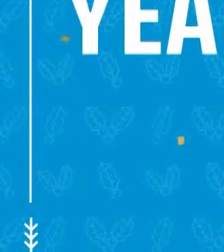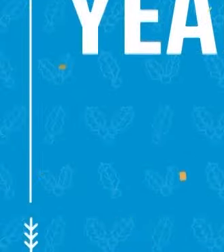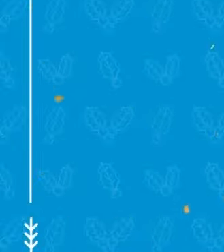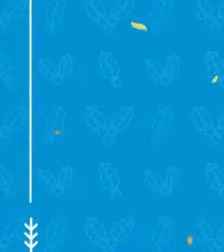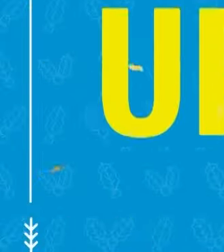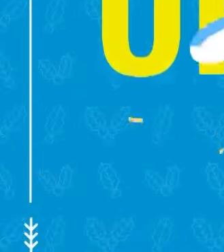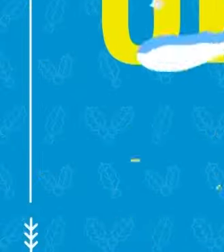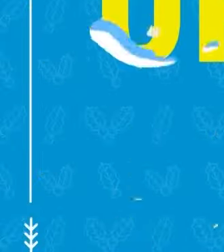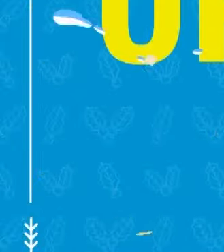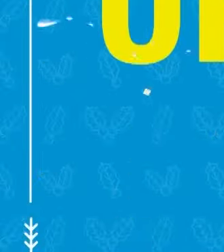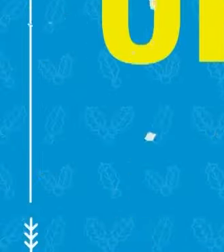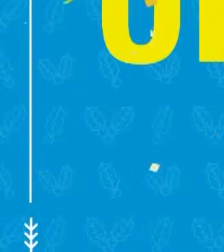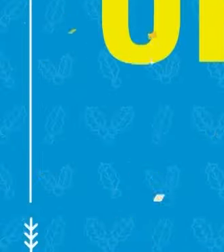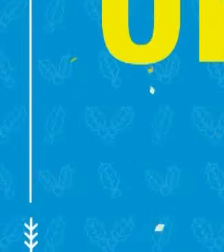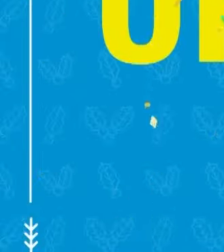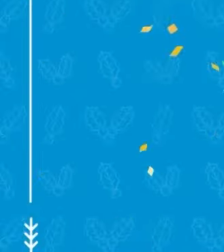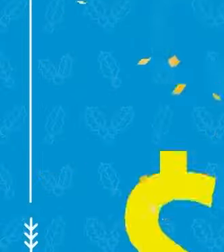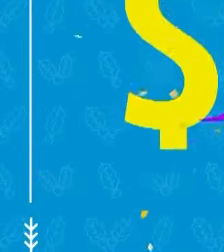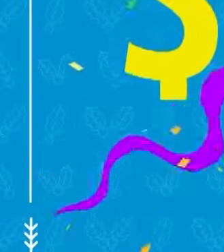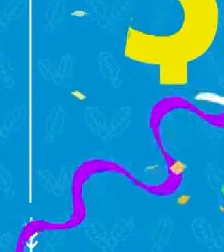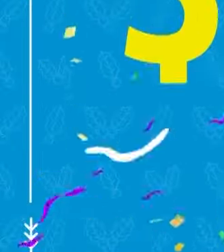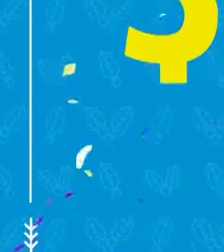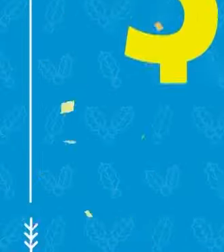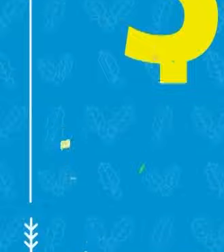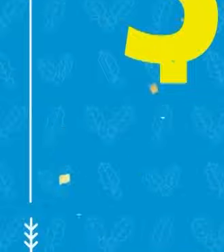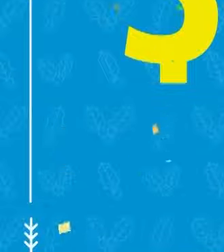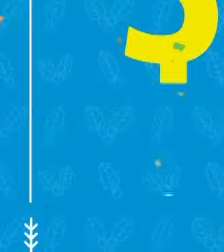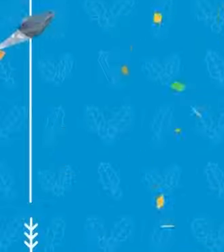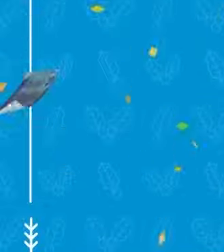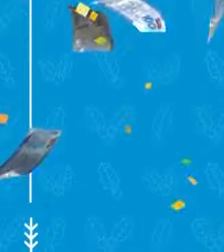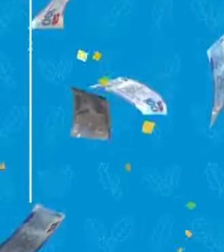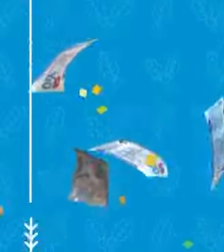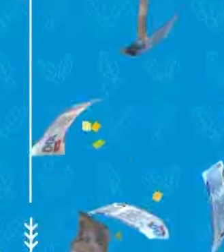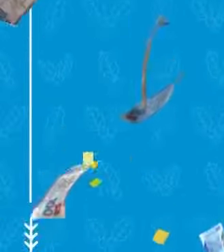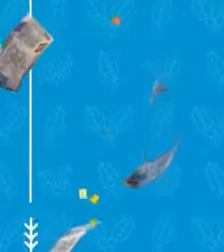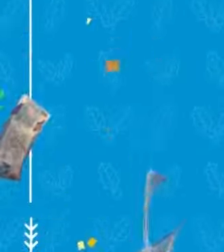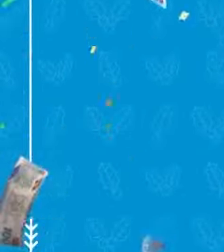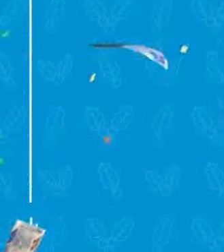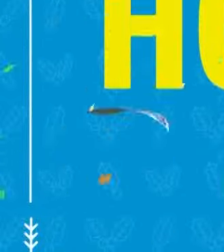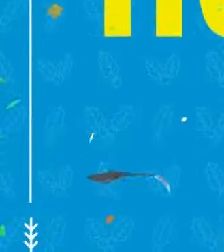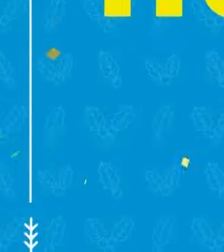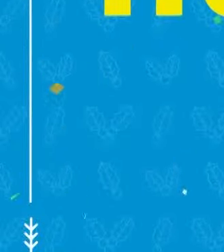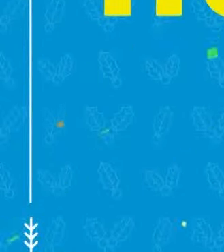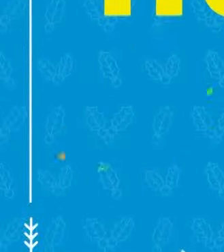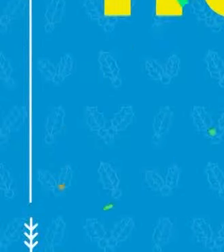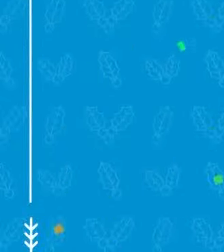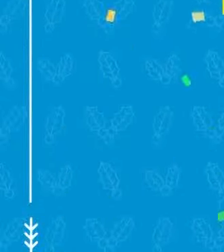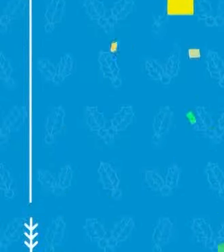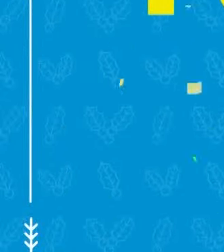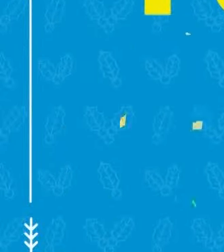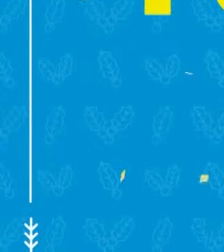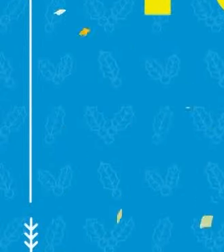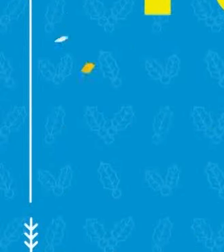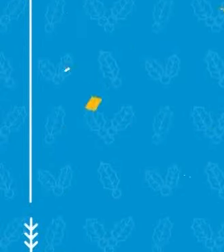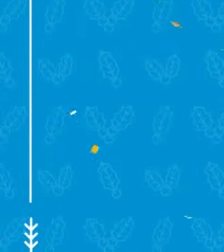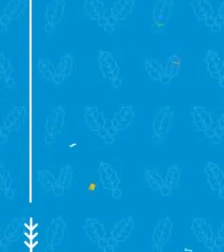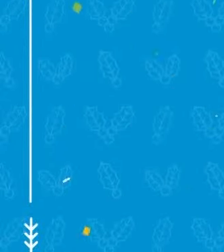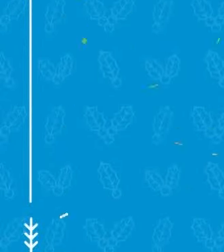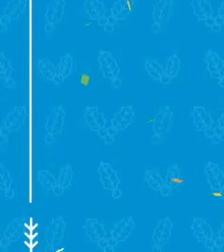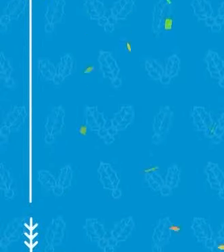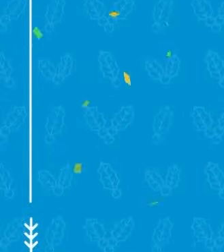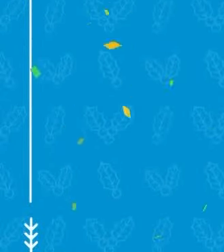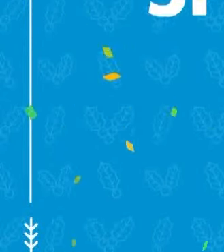this year. Sign up or upgrade today and get $1,200 cold hard cash to spend how you want, where you want.